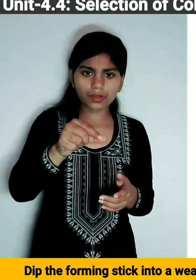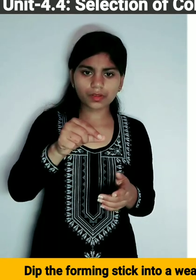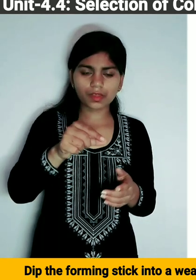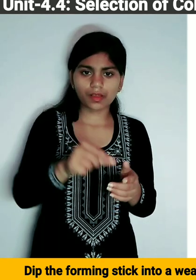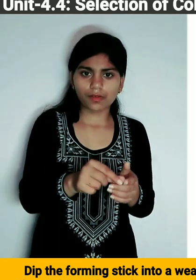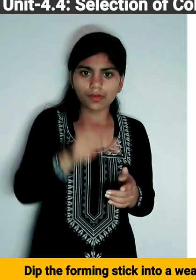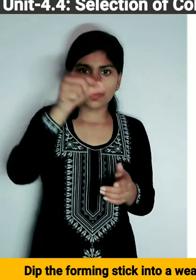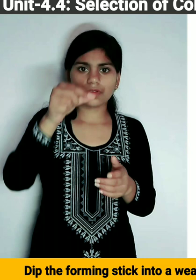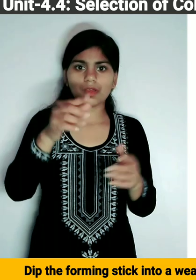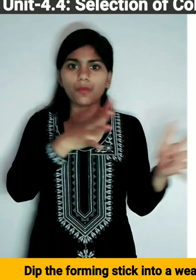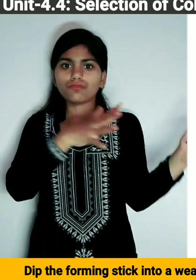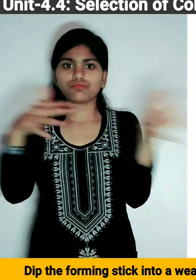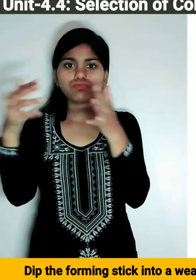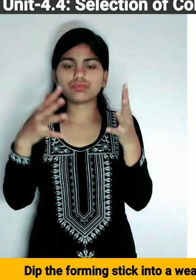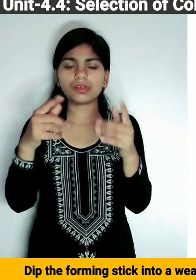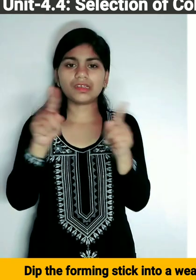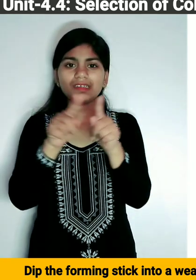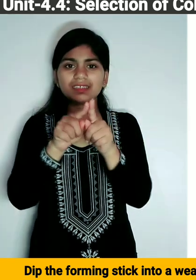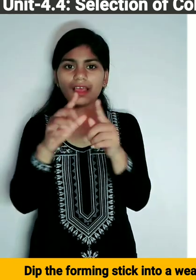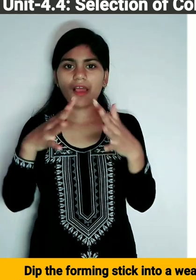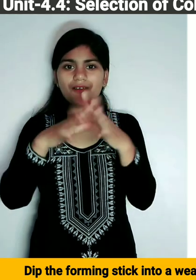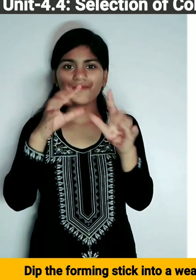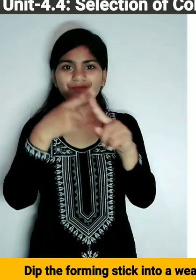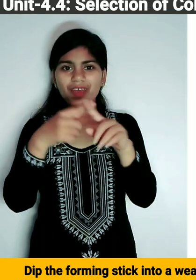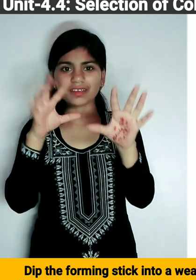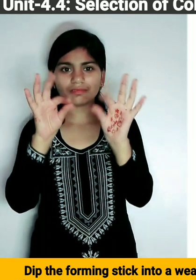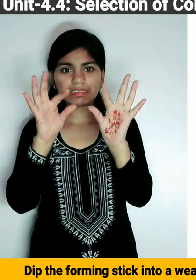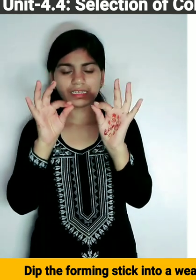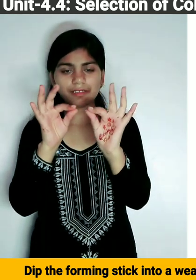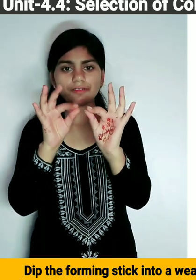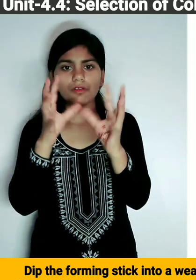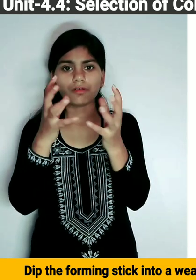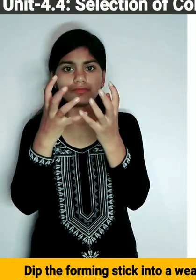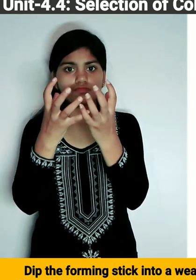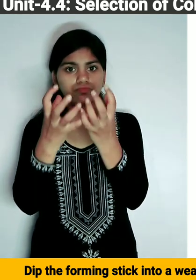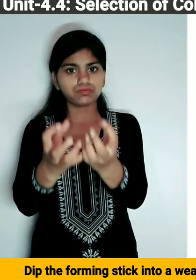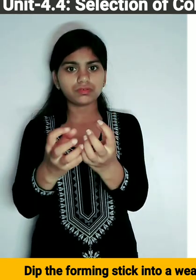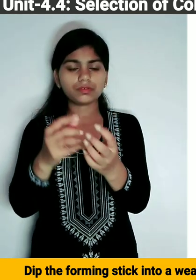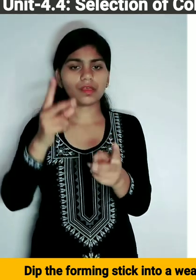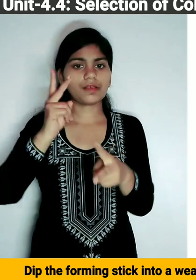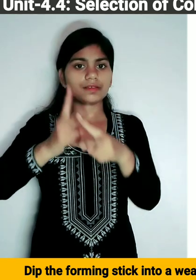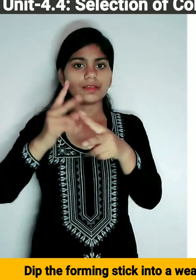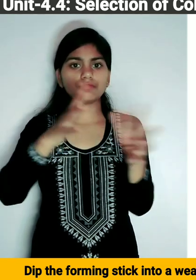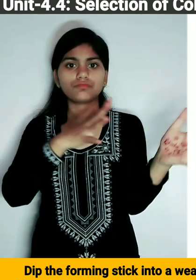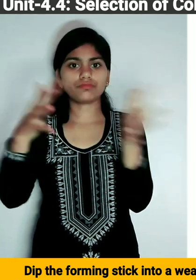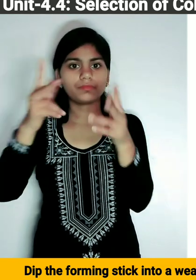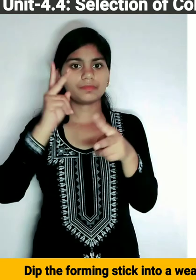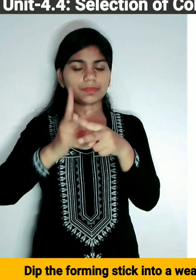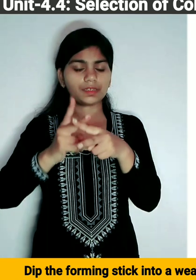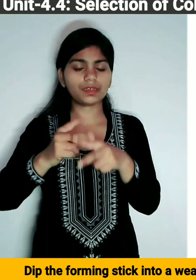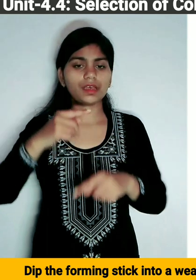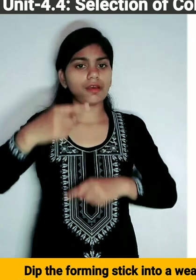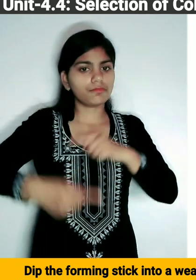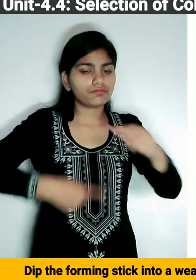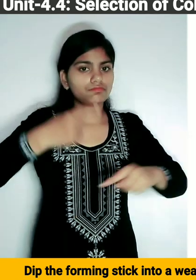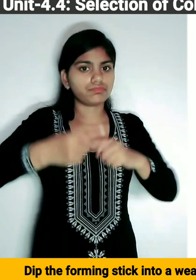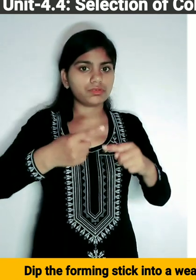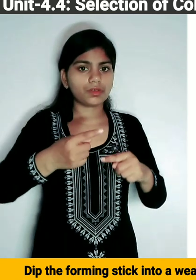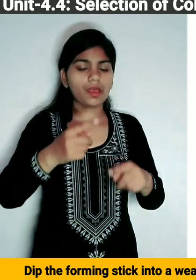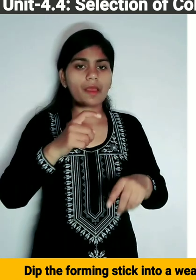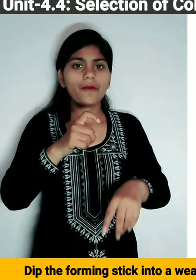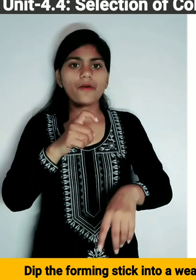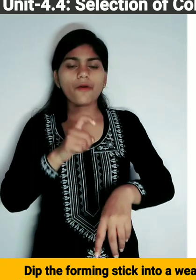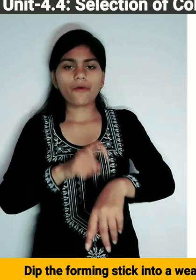moments until the wax solidifies. Repeat the process